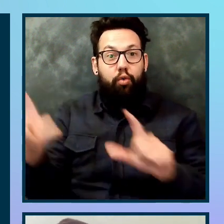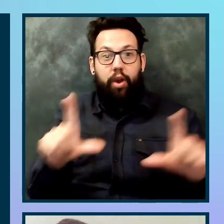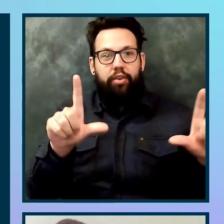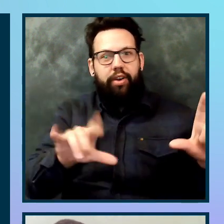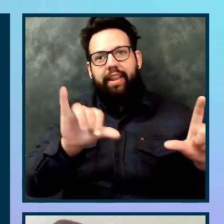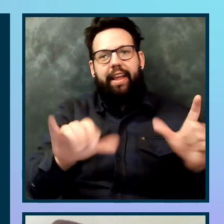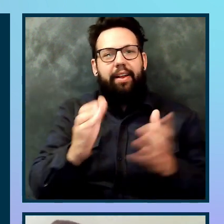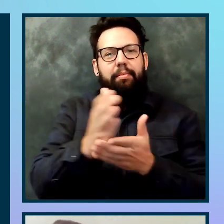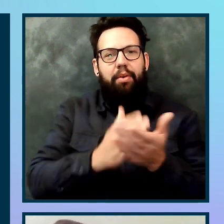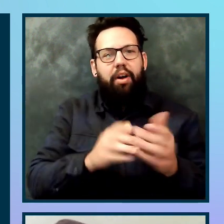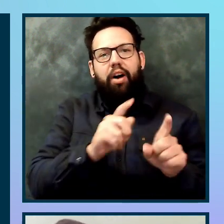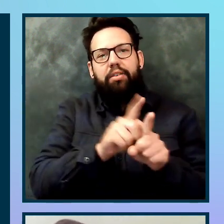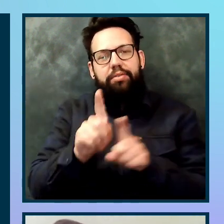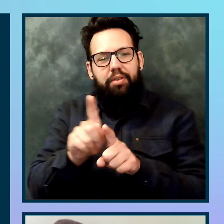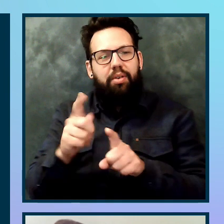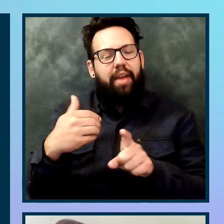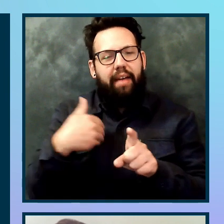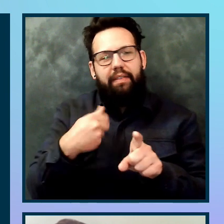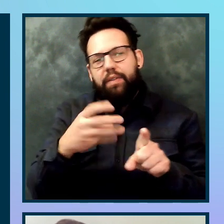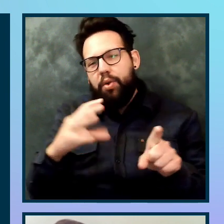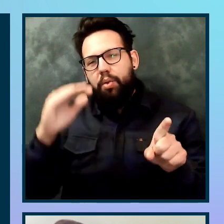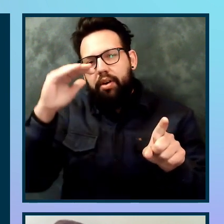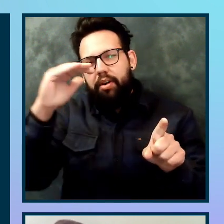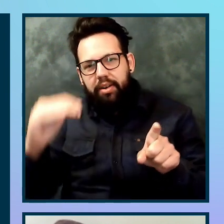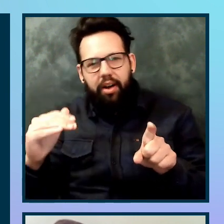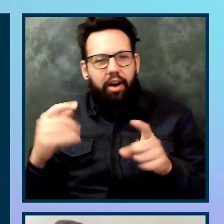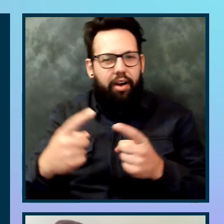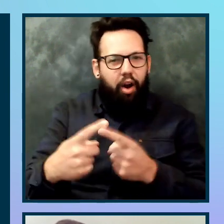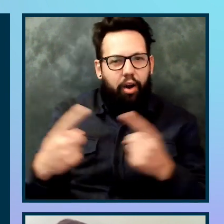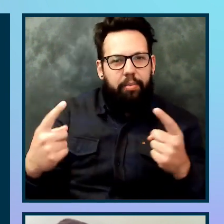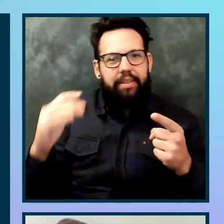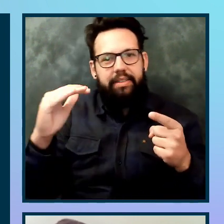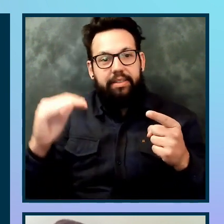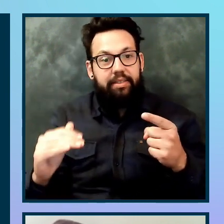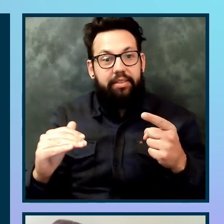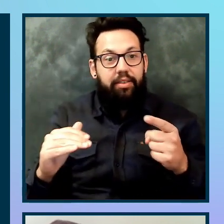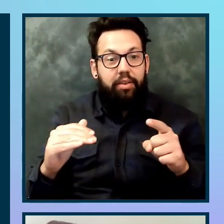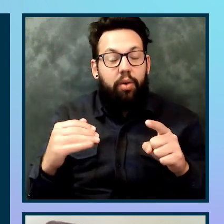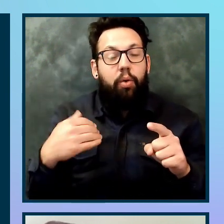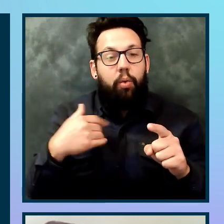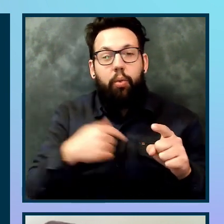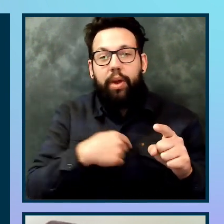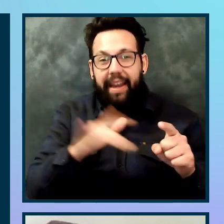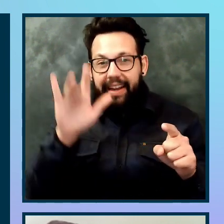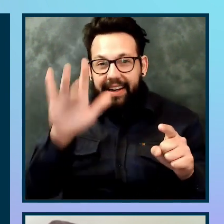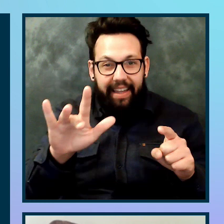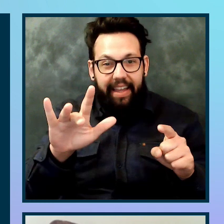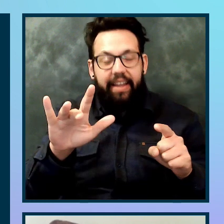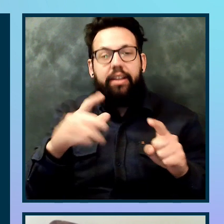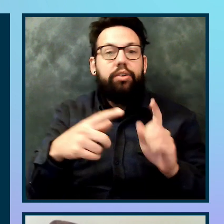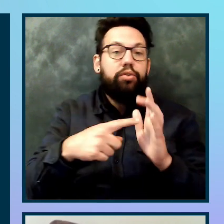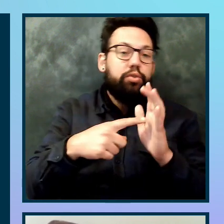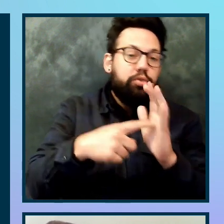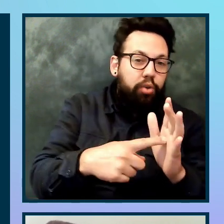of arguments that we pass in here, and we can click on the eye icon to show or hide to highlight